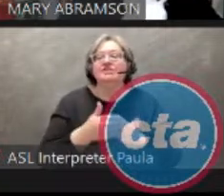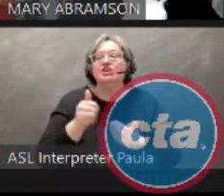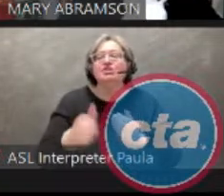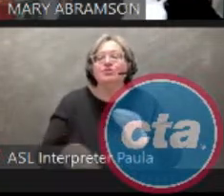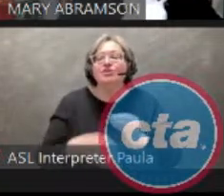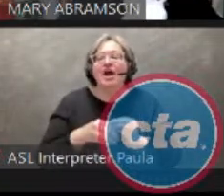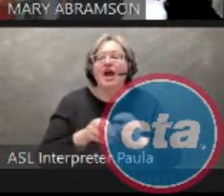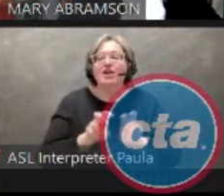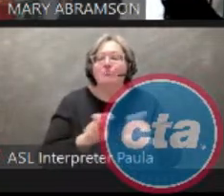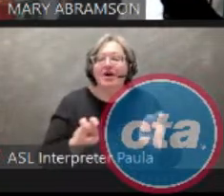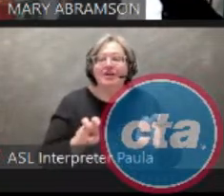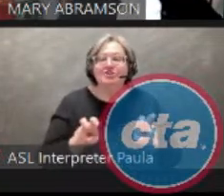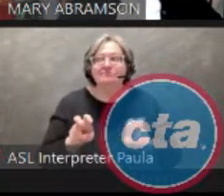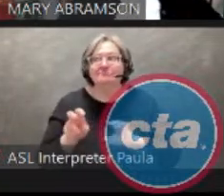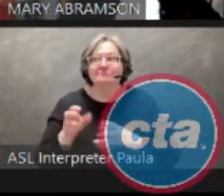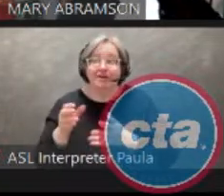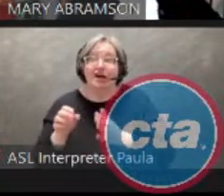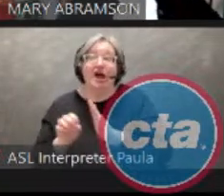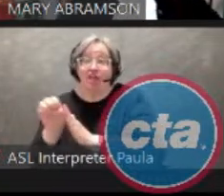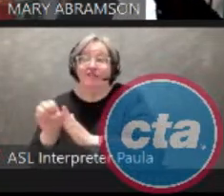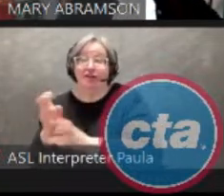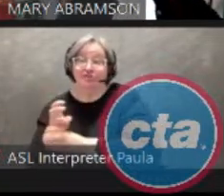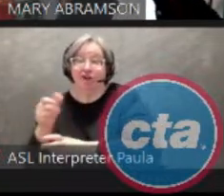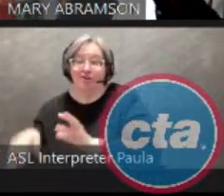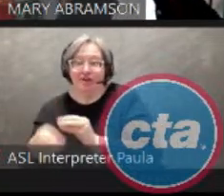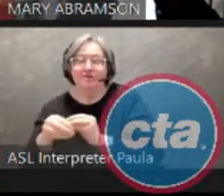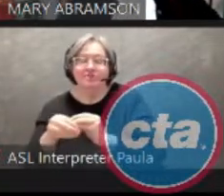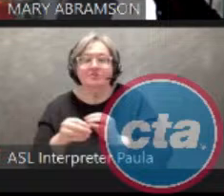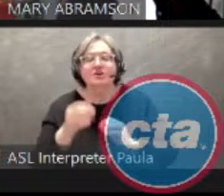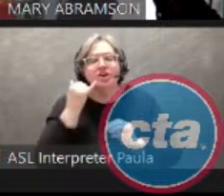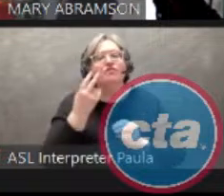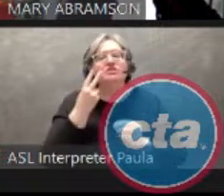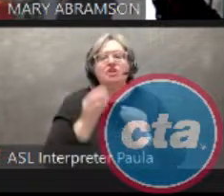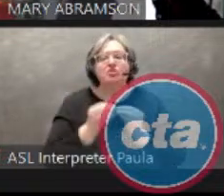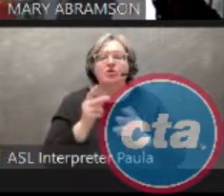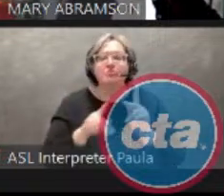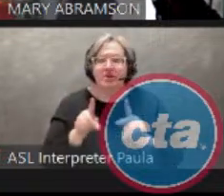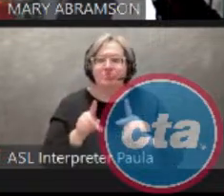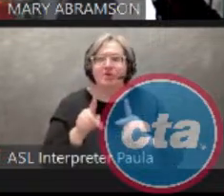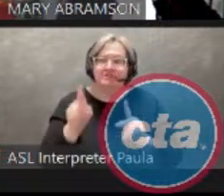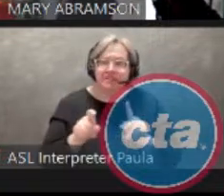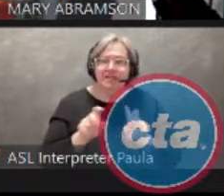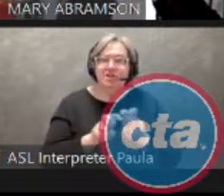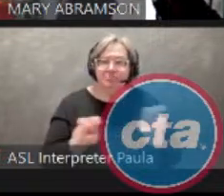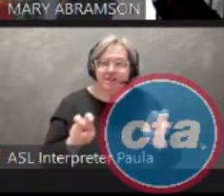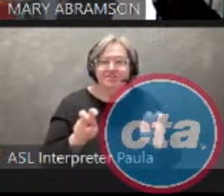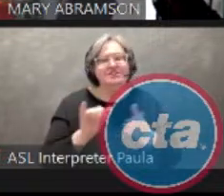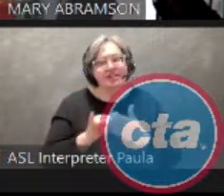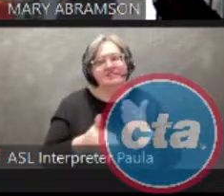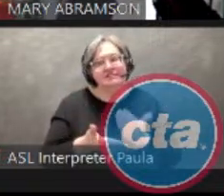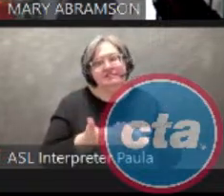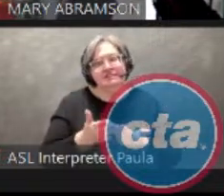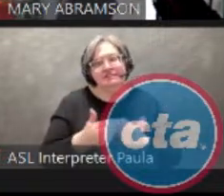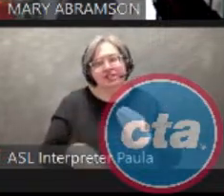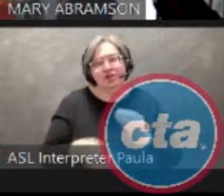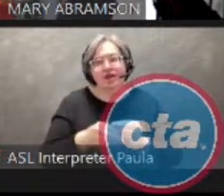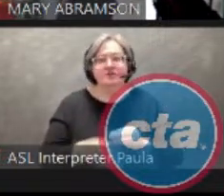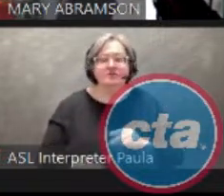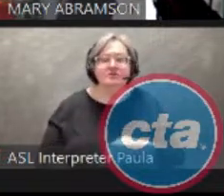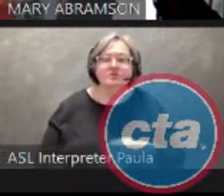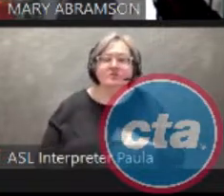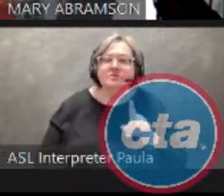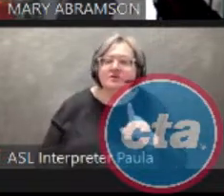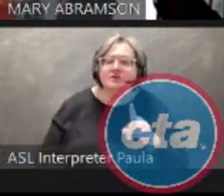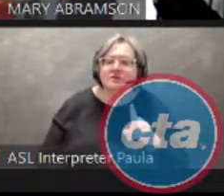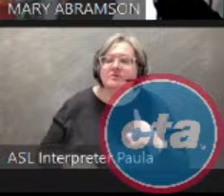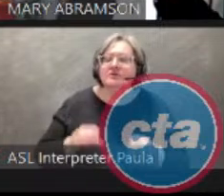elevator. So we find that there's a large uptick that's a pretty easy add-on. Yeah. Thank you. How do you, how do